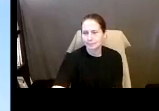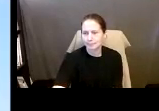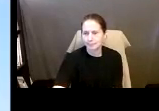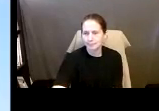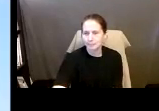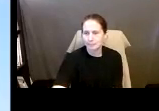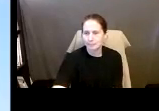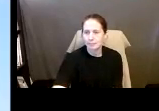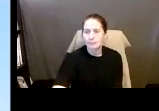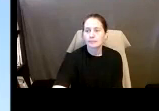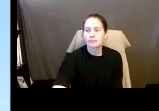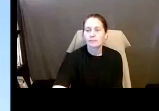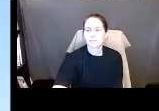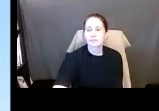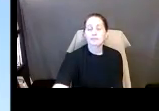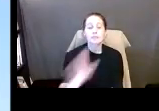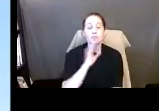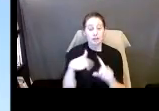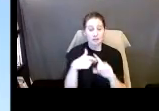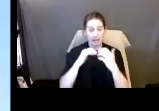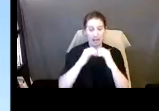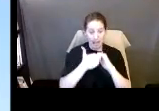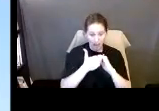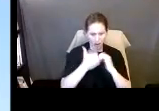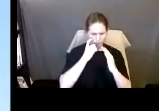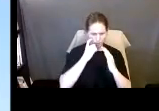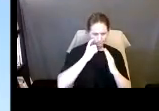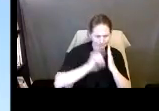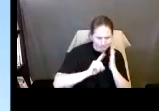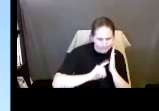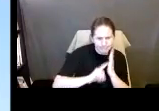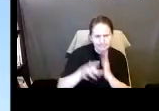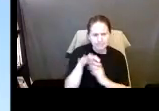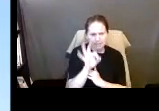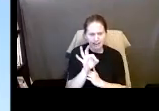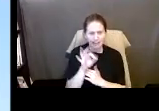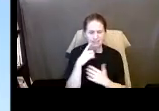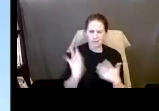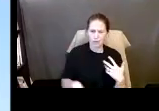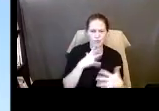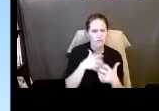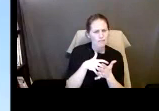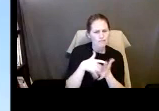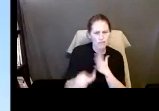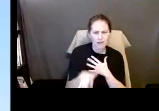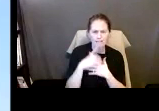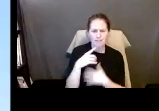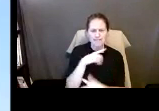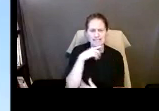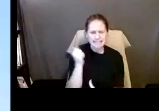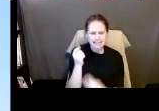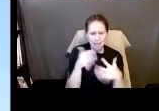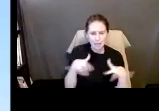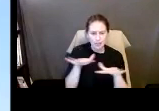the logistics of mining in a very harsh eastern desert, including how up to 1,500 people